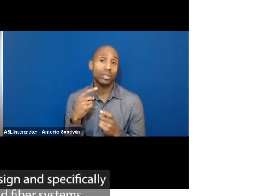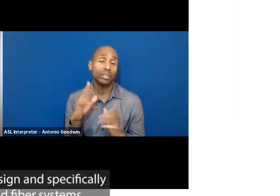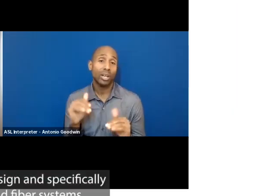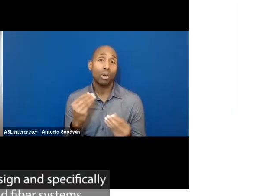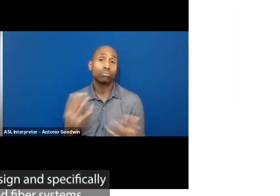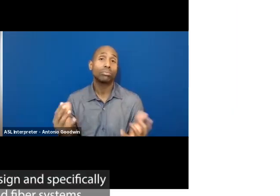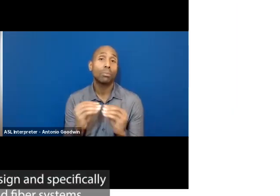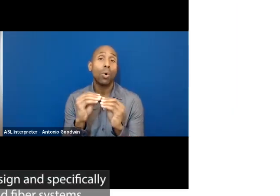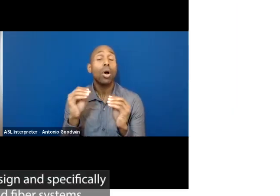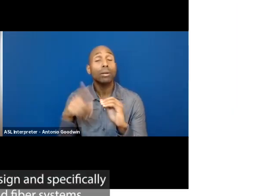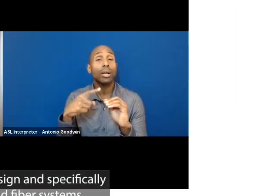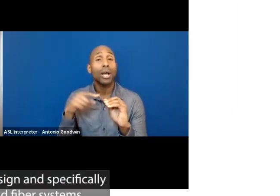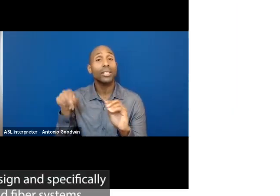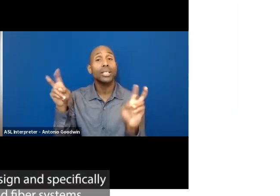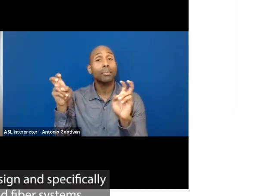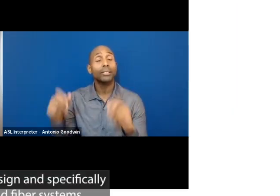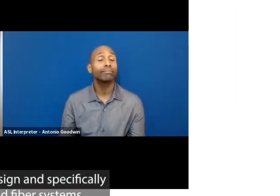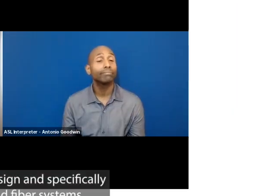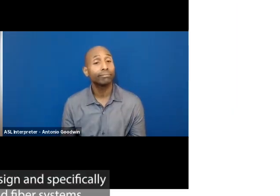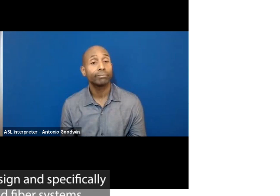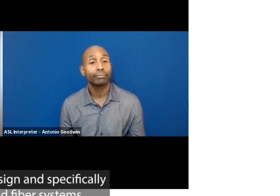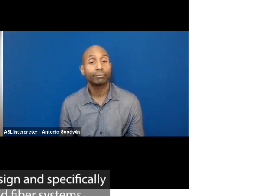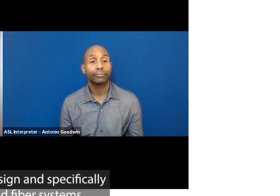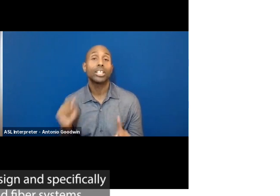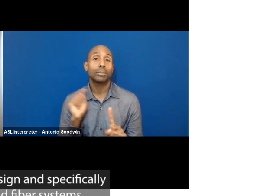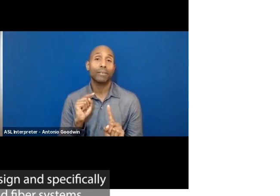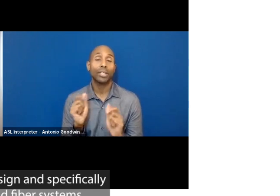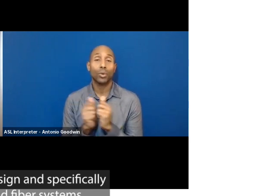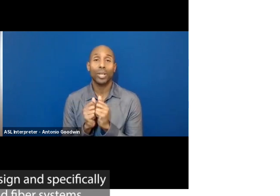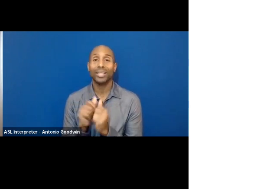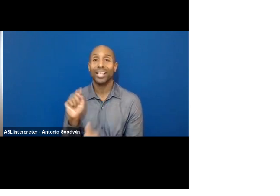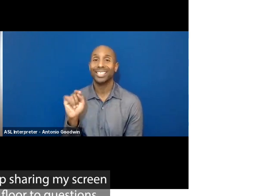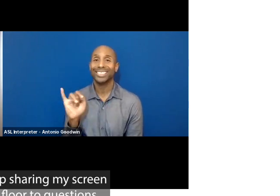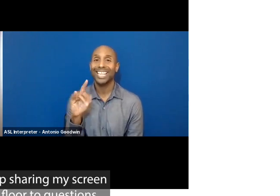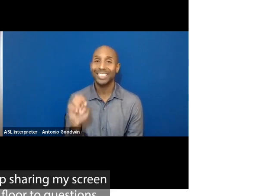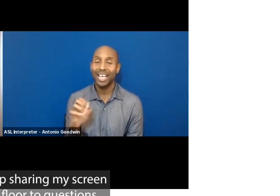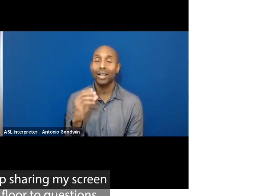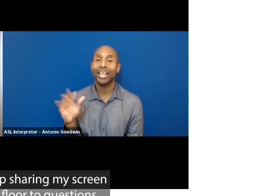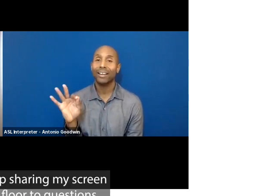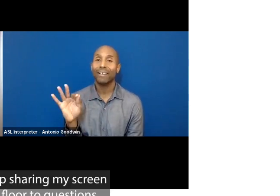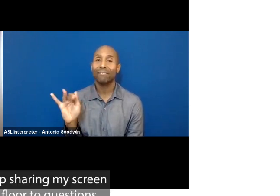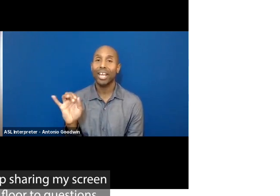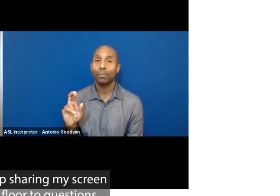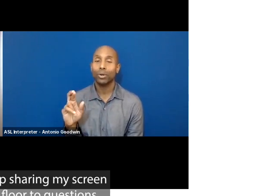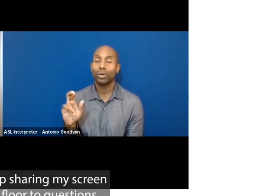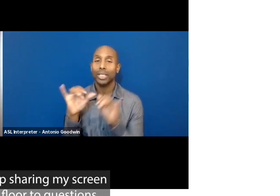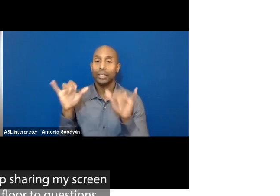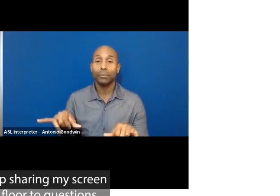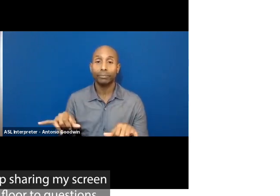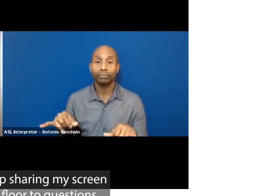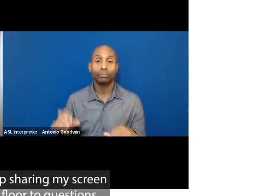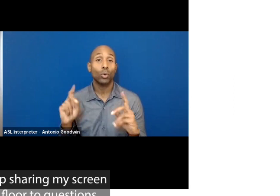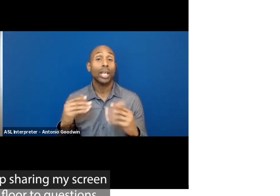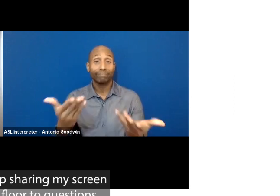regenerative design and specifically with textile and fiber systems. So I'm going to stop sharing my screen and